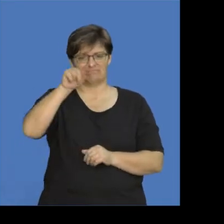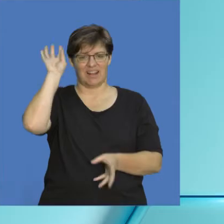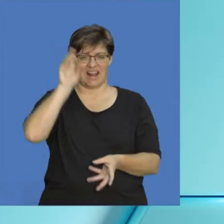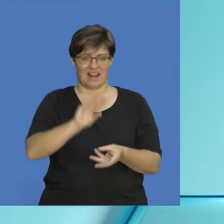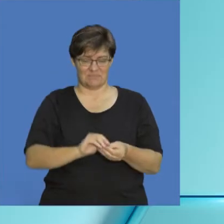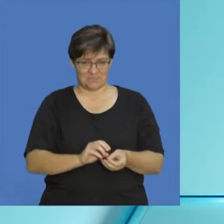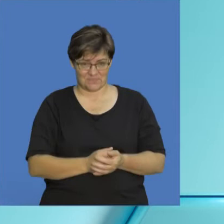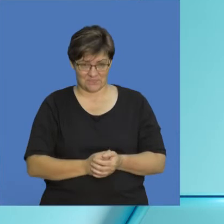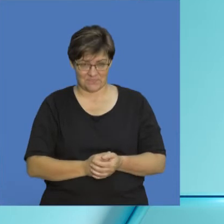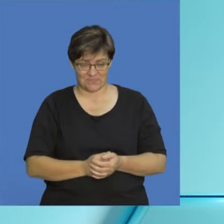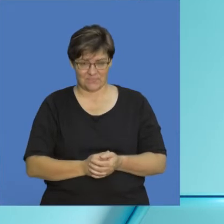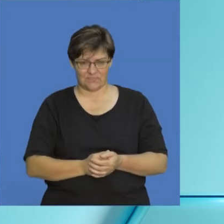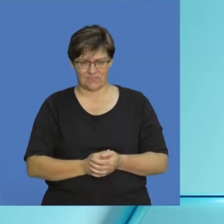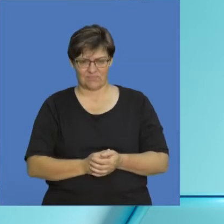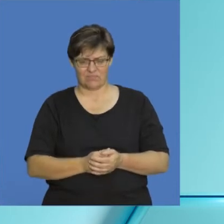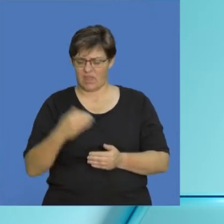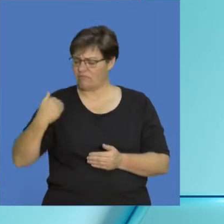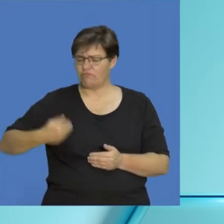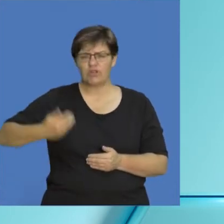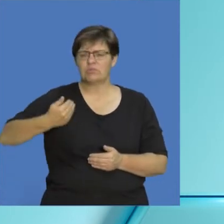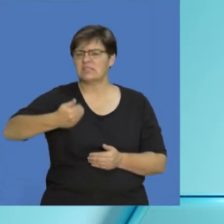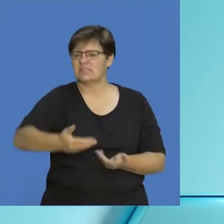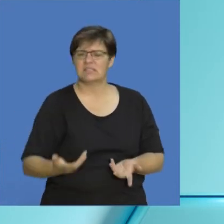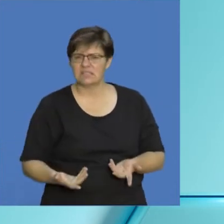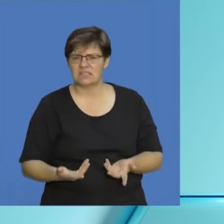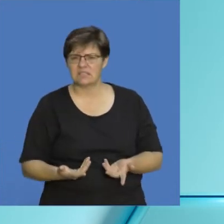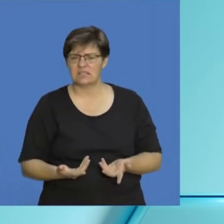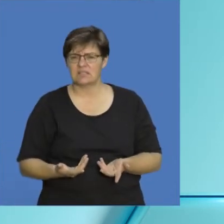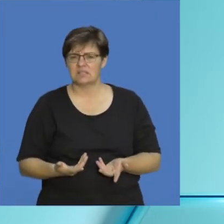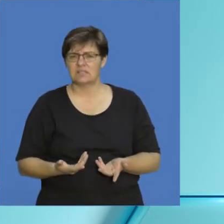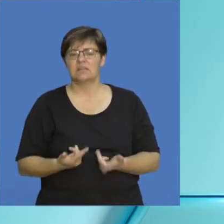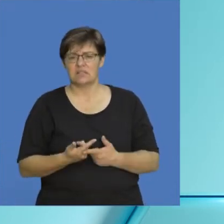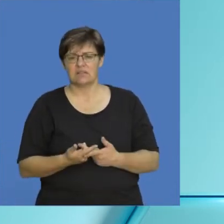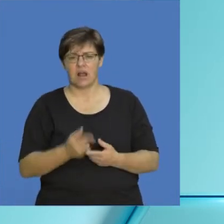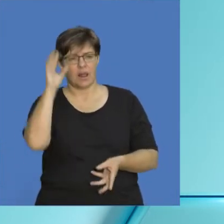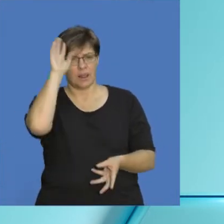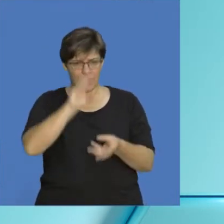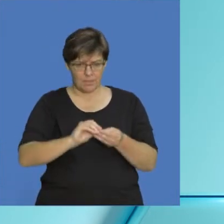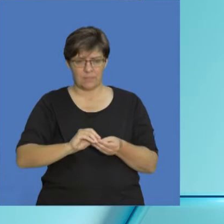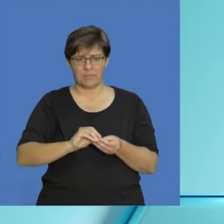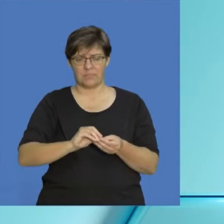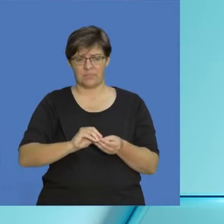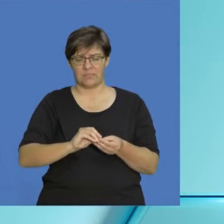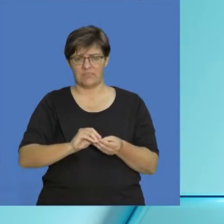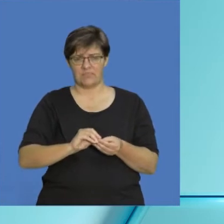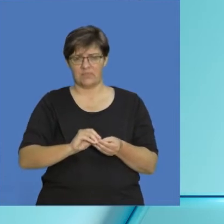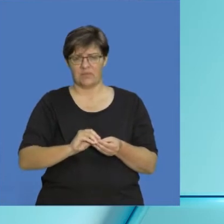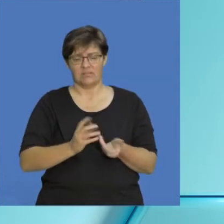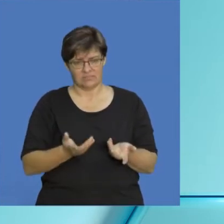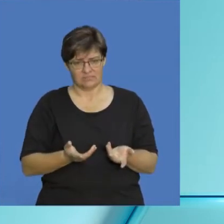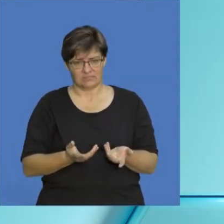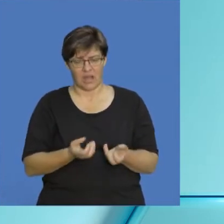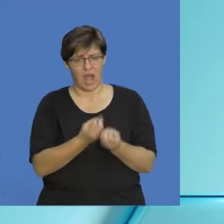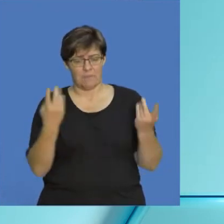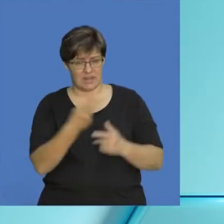tallies, okay? Then what about frequency? So the frequency, just the total tallies, okay? We just